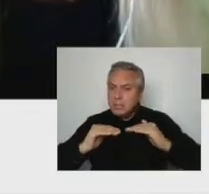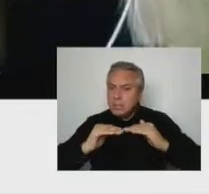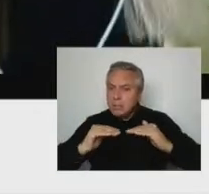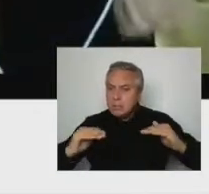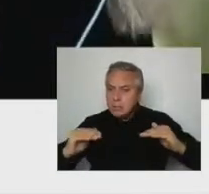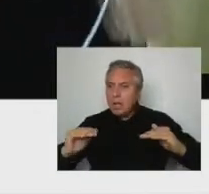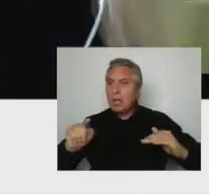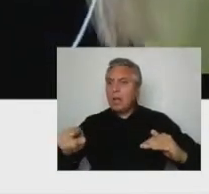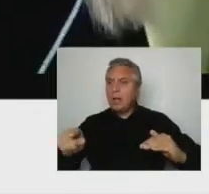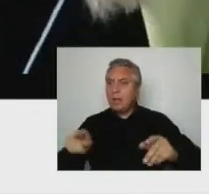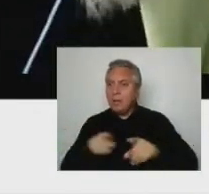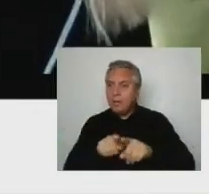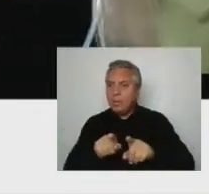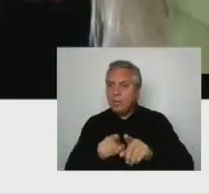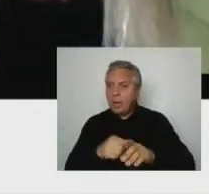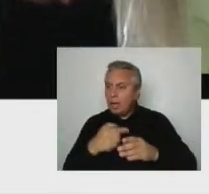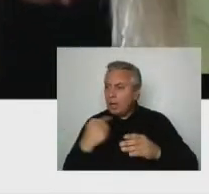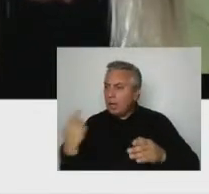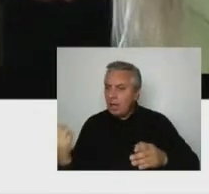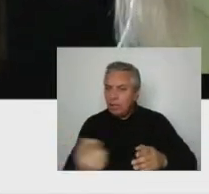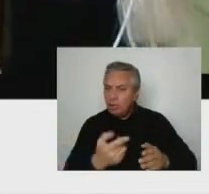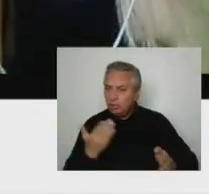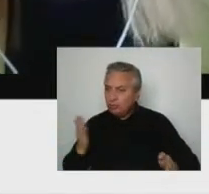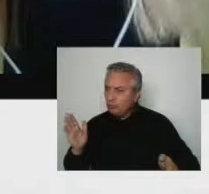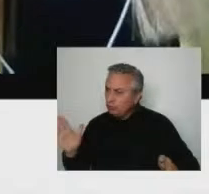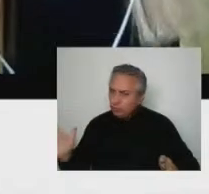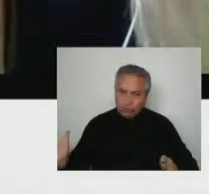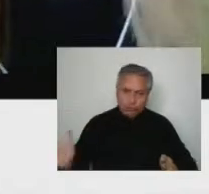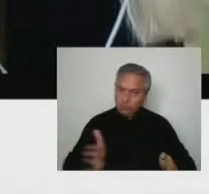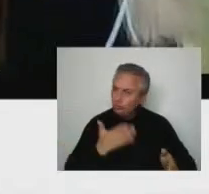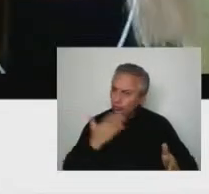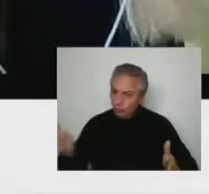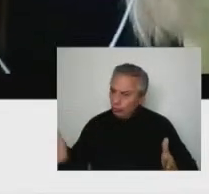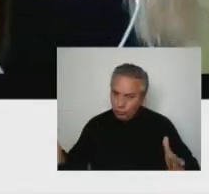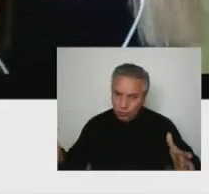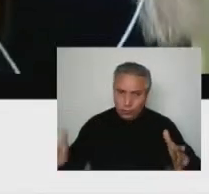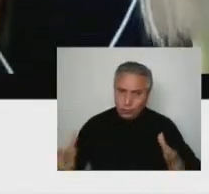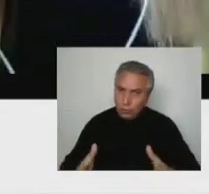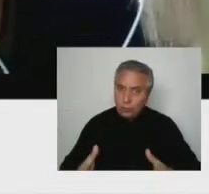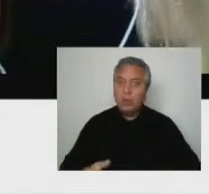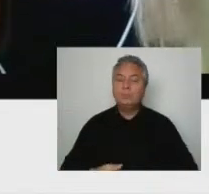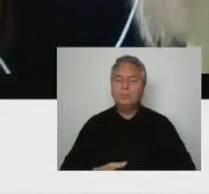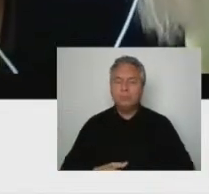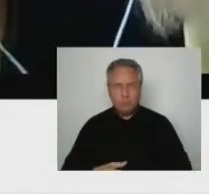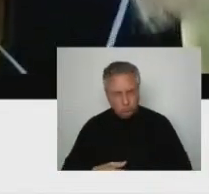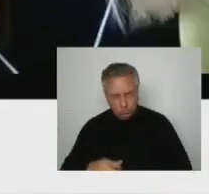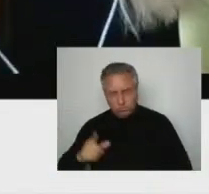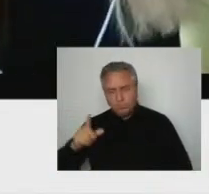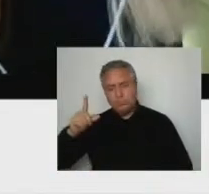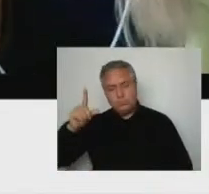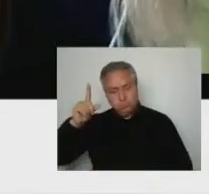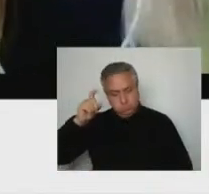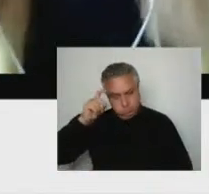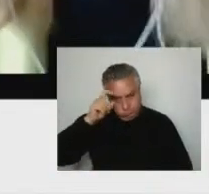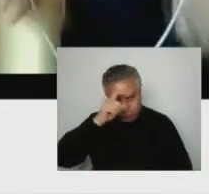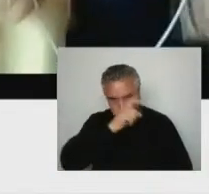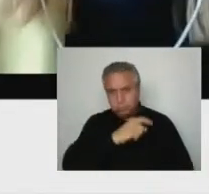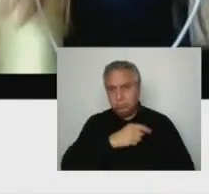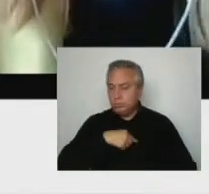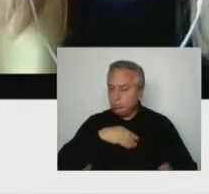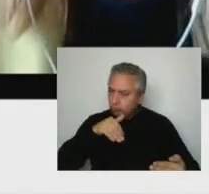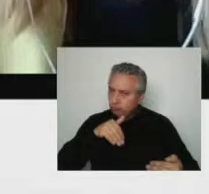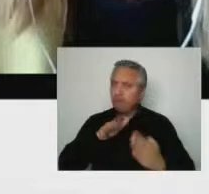But we also need to guarantee that to others, giving more to those that have less. Well, in that case, that becomes a far